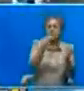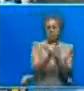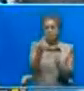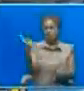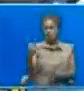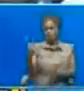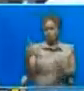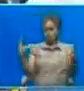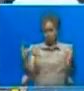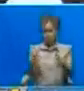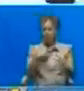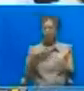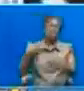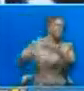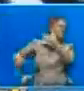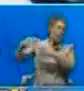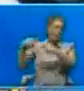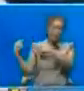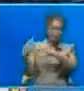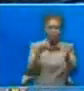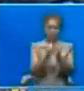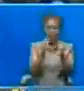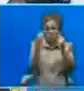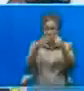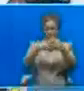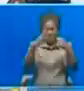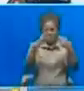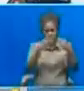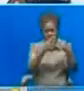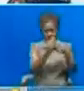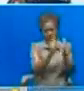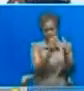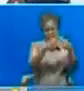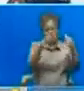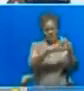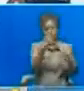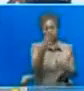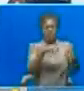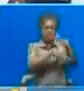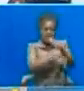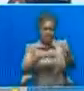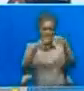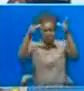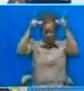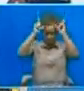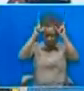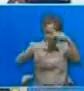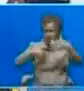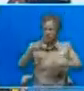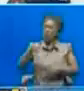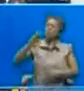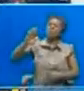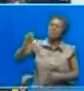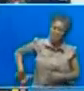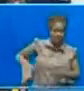two communities have a history of conflict since 1992. Hiyo tabia ya kuiba ngombe ndugu yangu